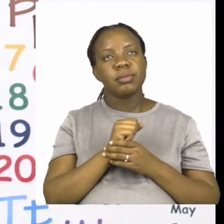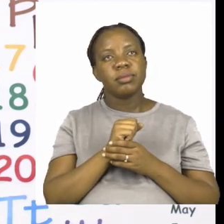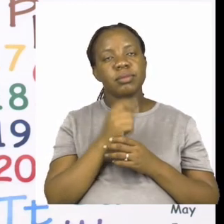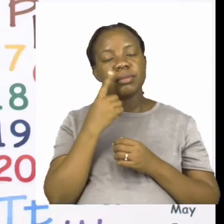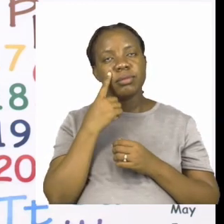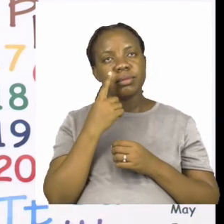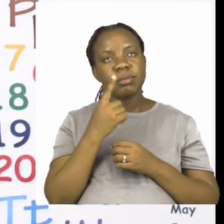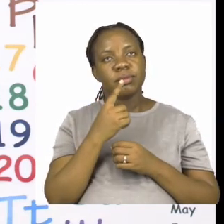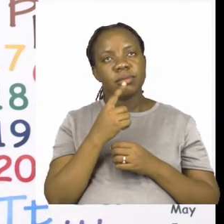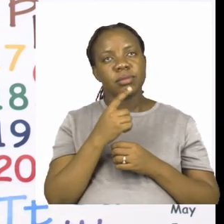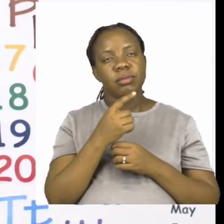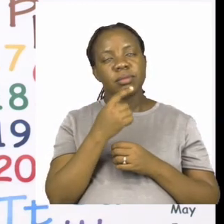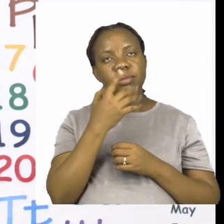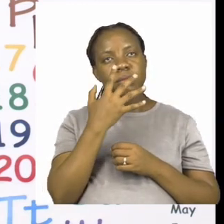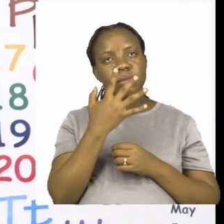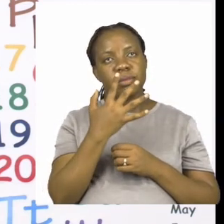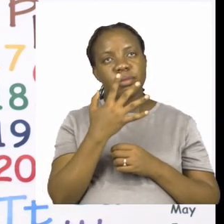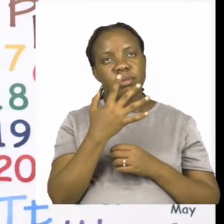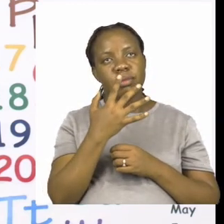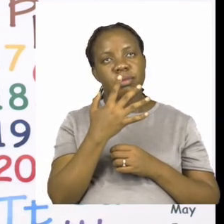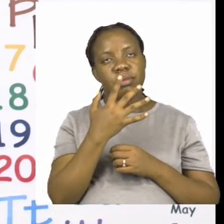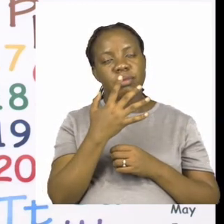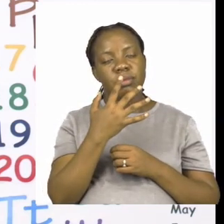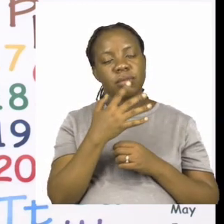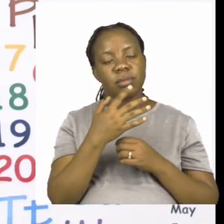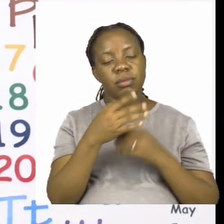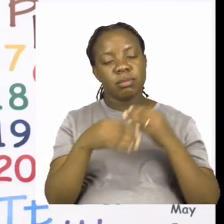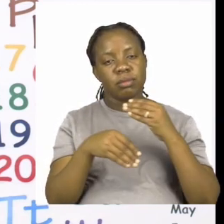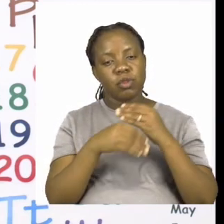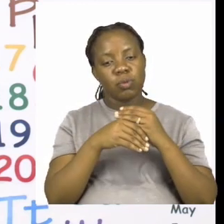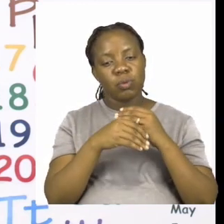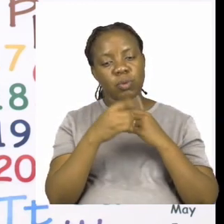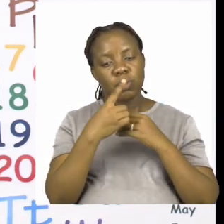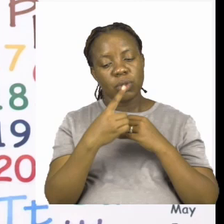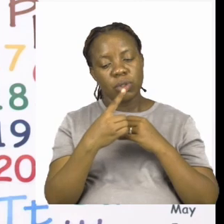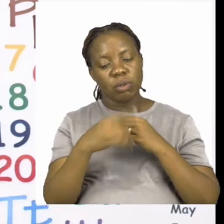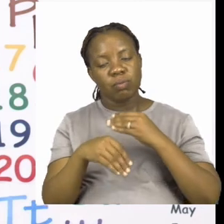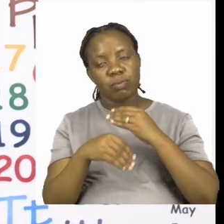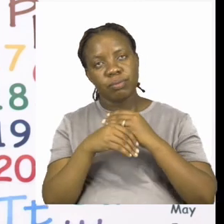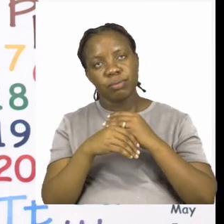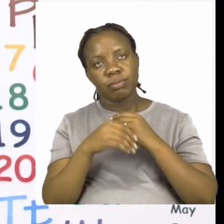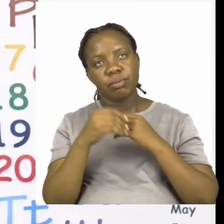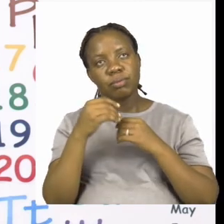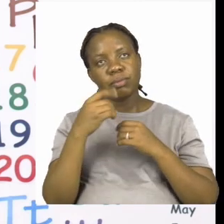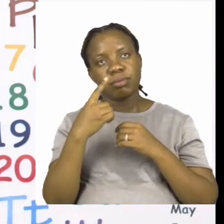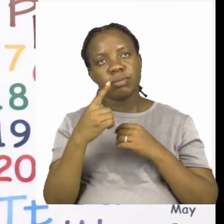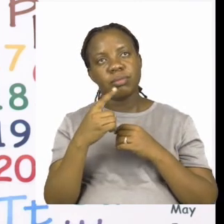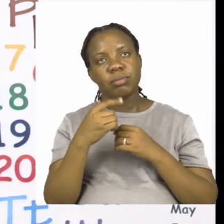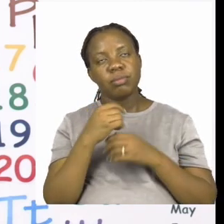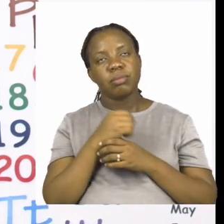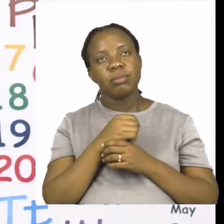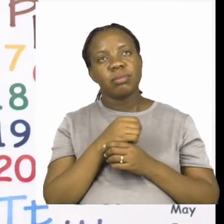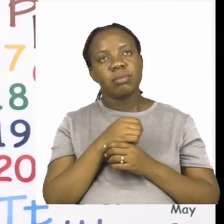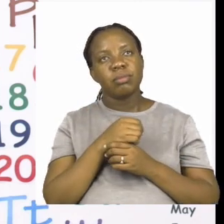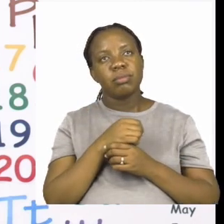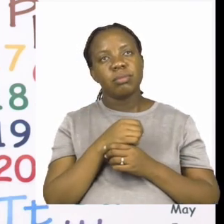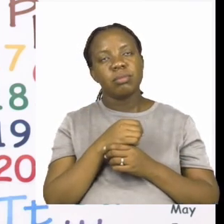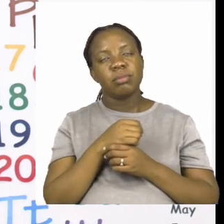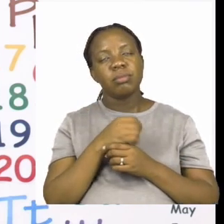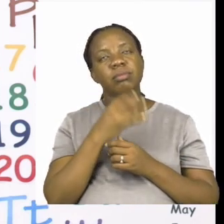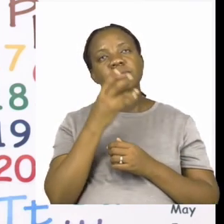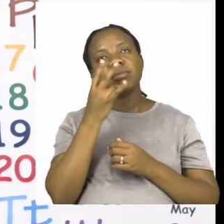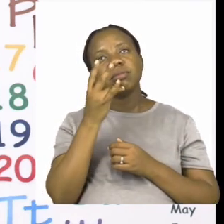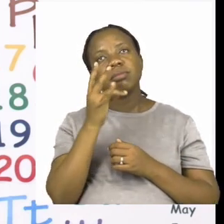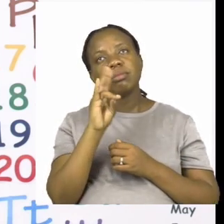say 5 plus 1 plus another 1 will equal to